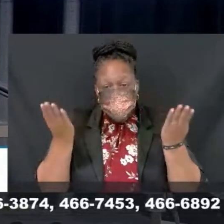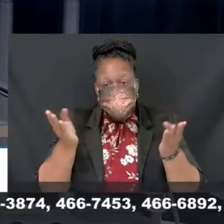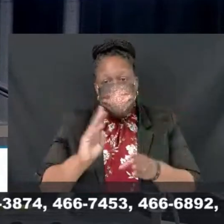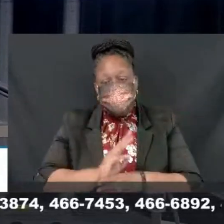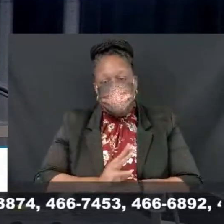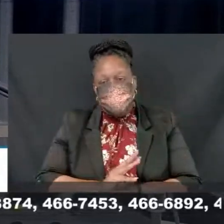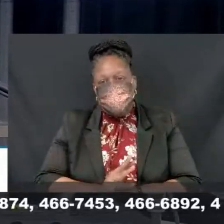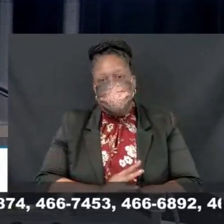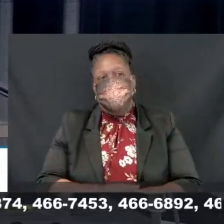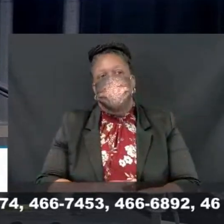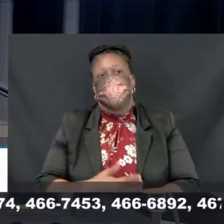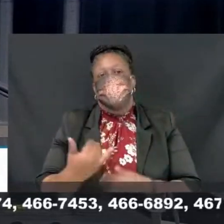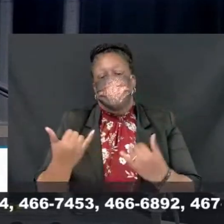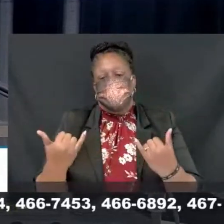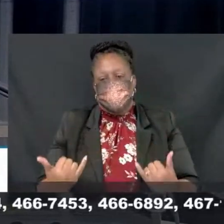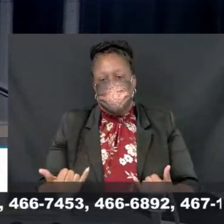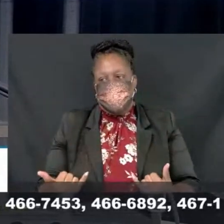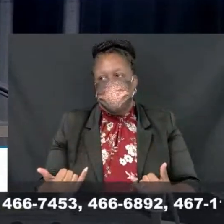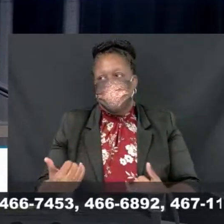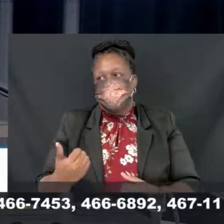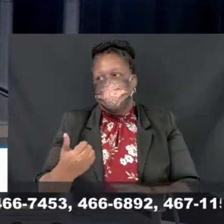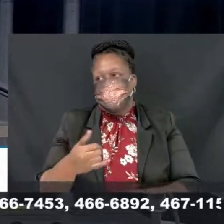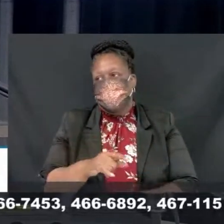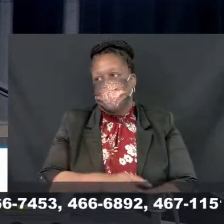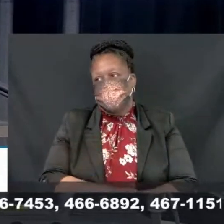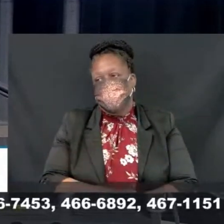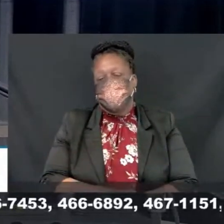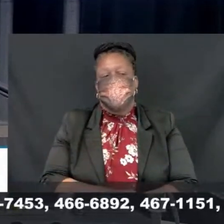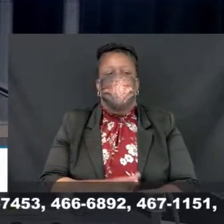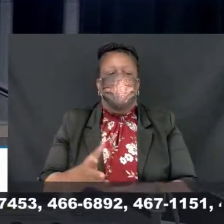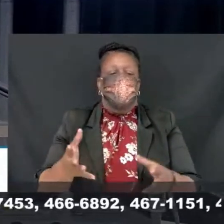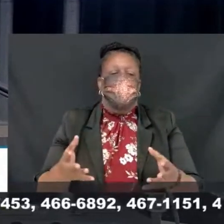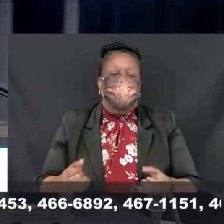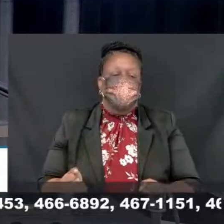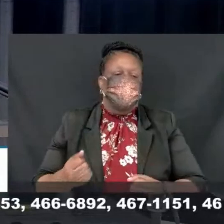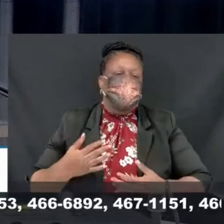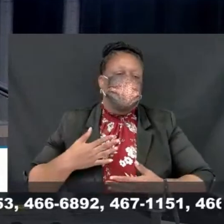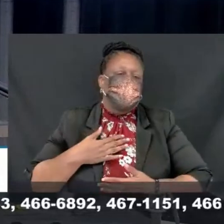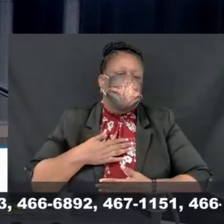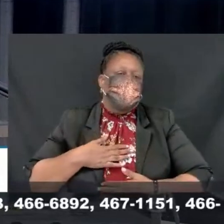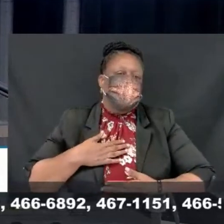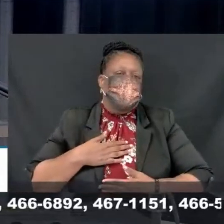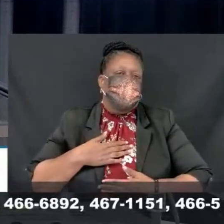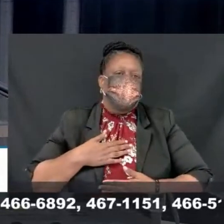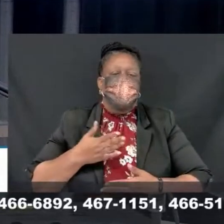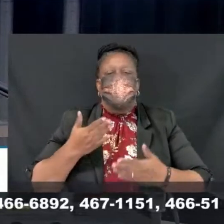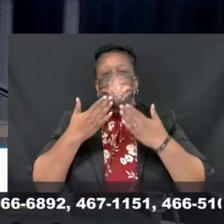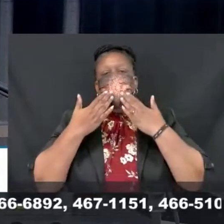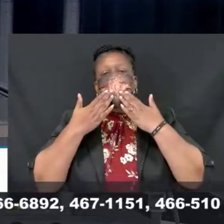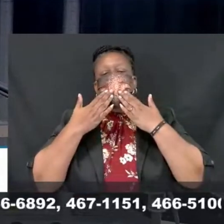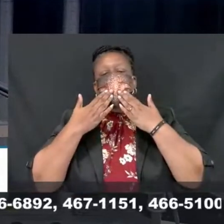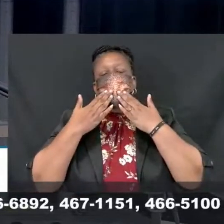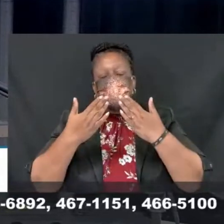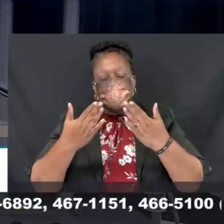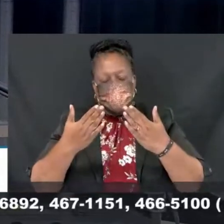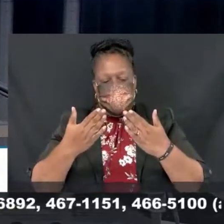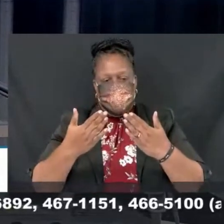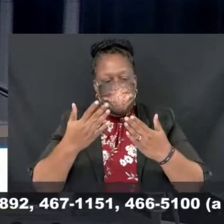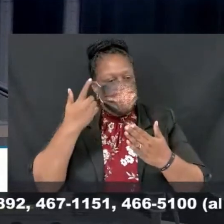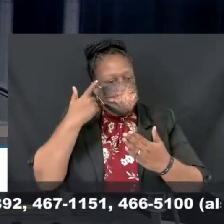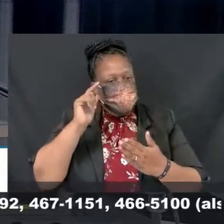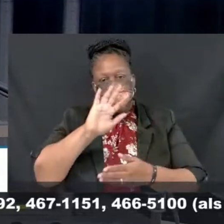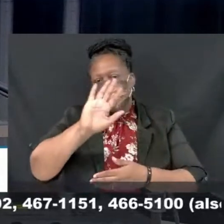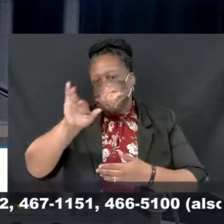this afternoon with deep pleasure that I say thank you for